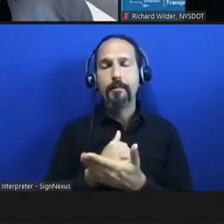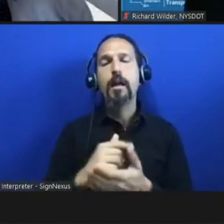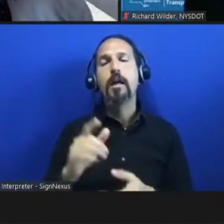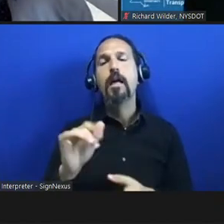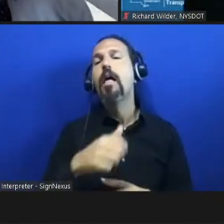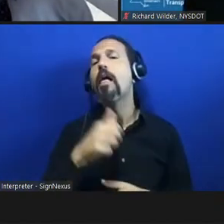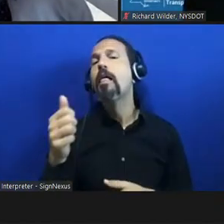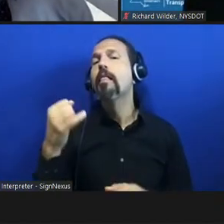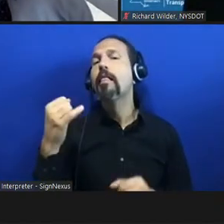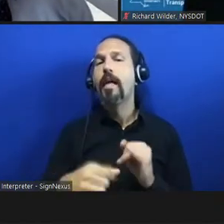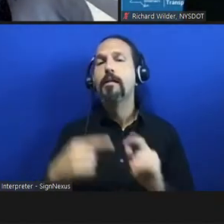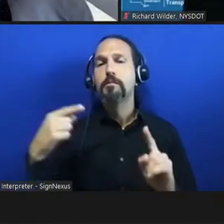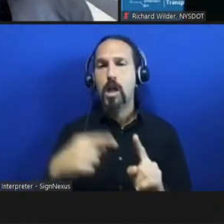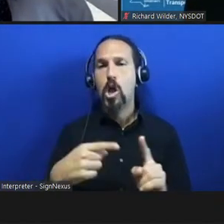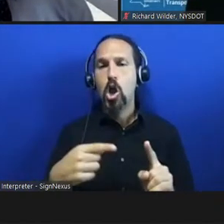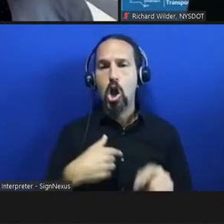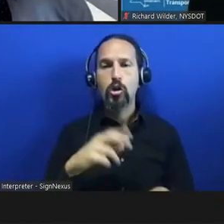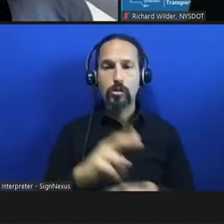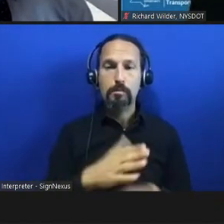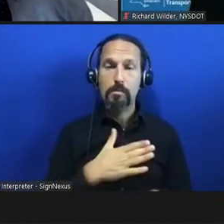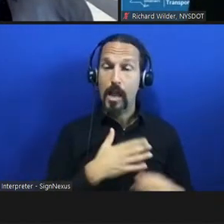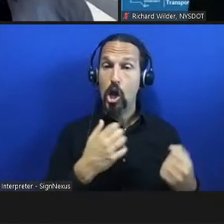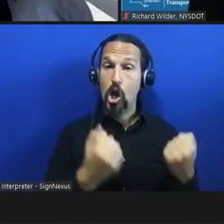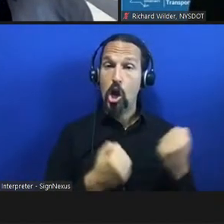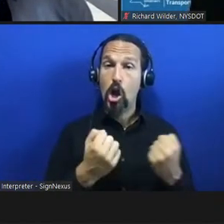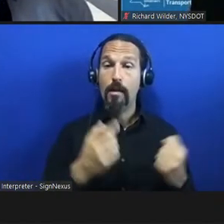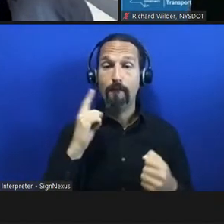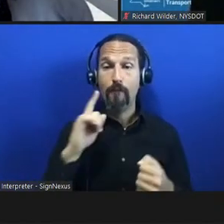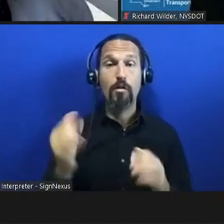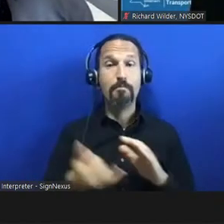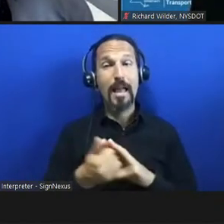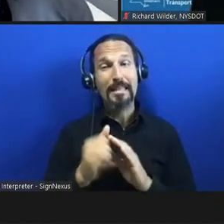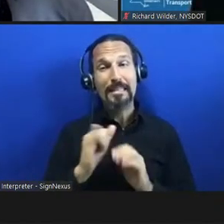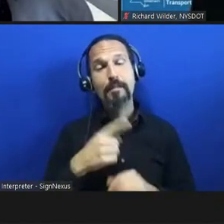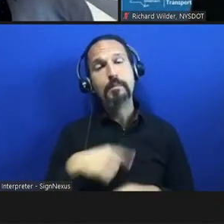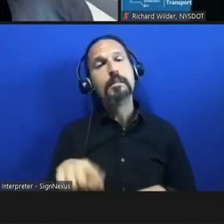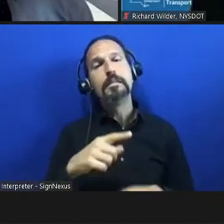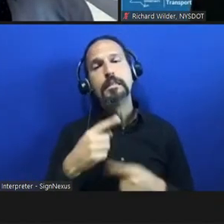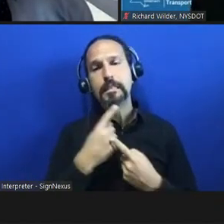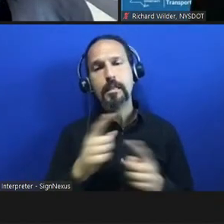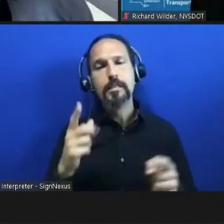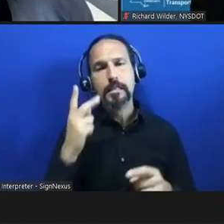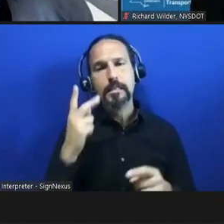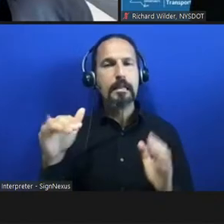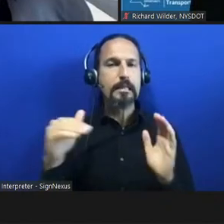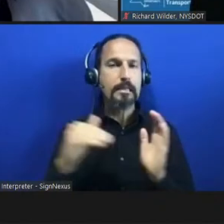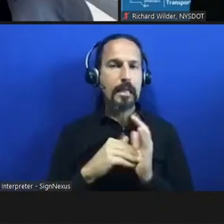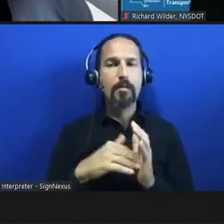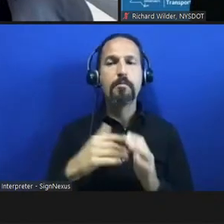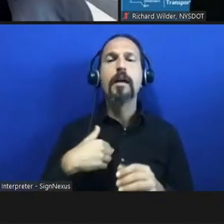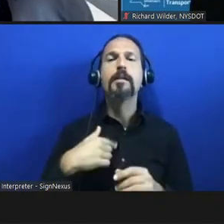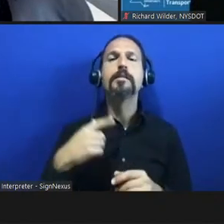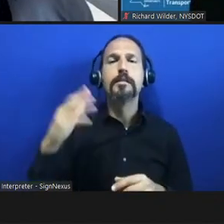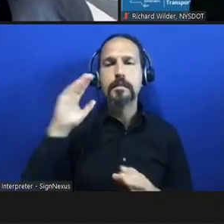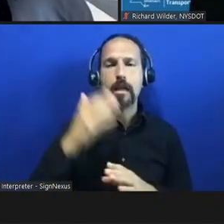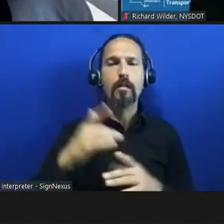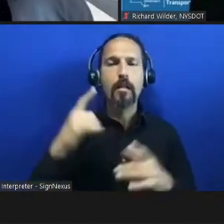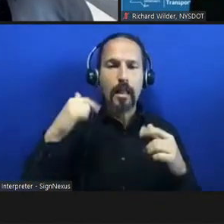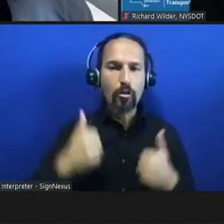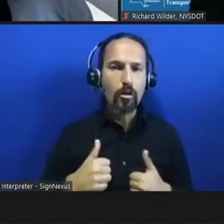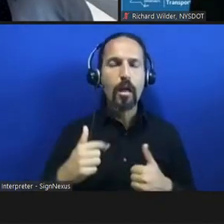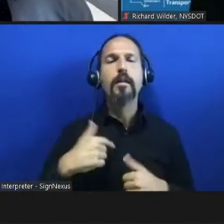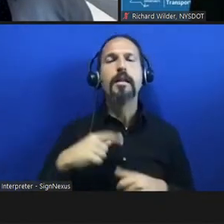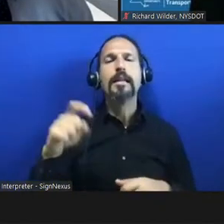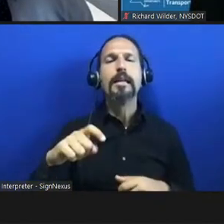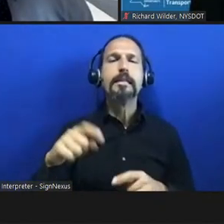I want to make is that I use my car in Manhattan as many people have mentioned on here to see doctors my son has hearing loss requires a lot of